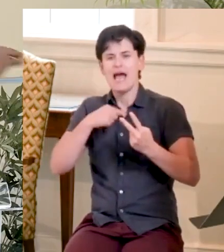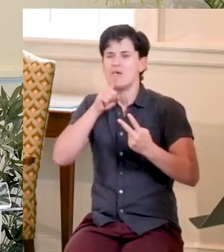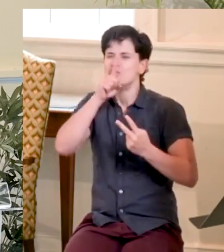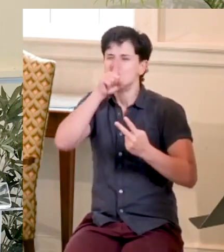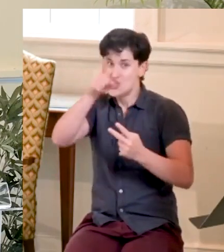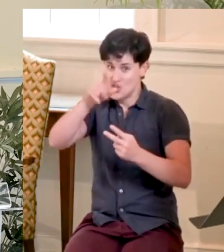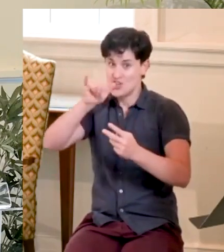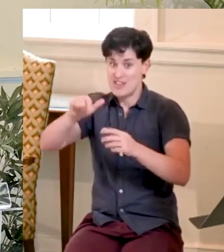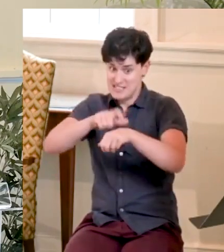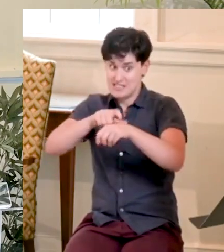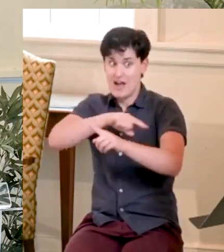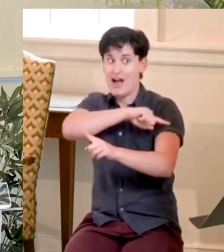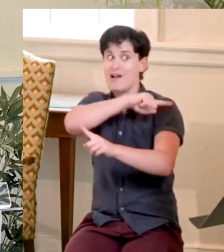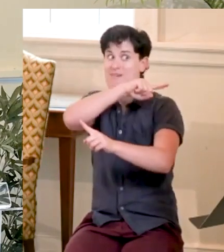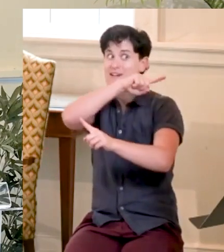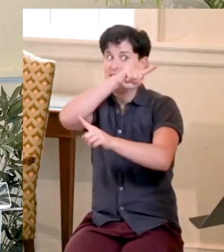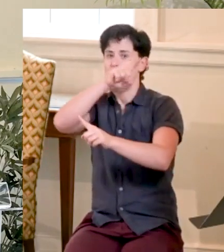toward justice," end quote.